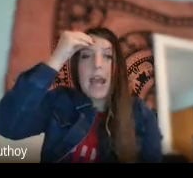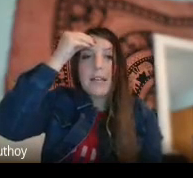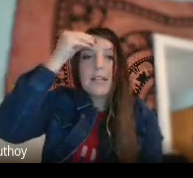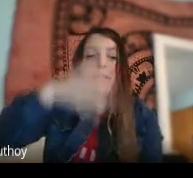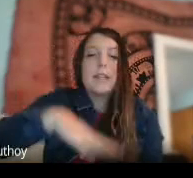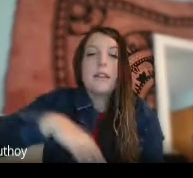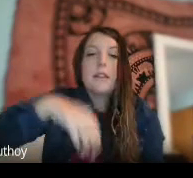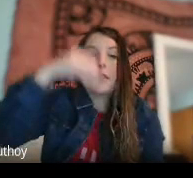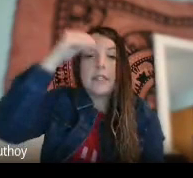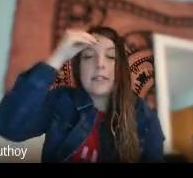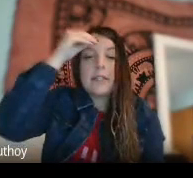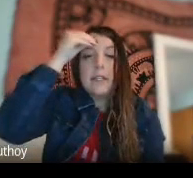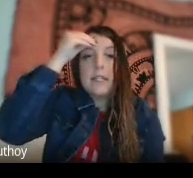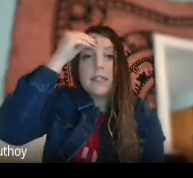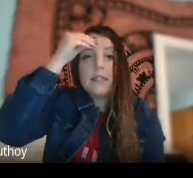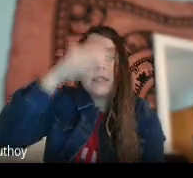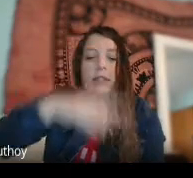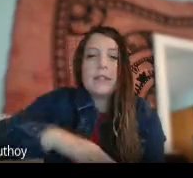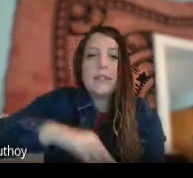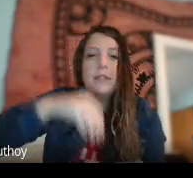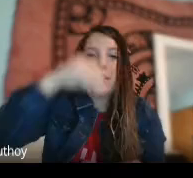it in my head. Learn.